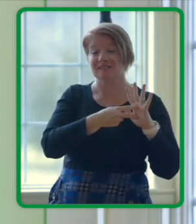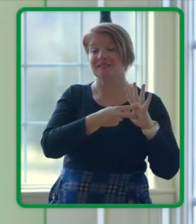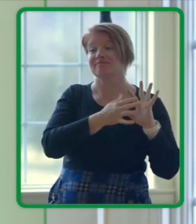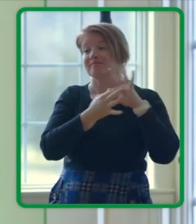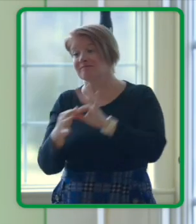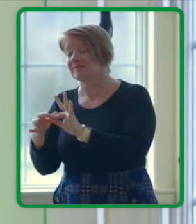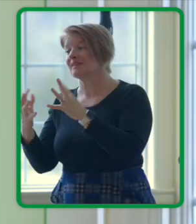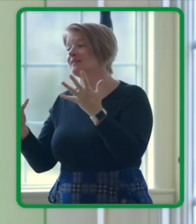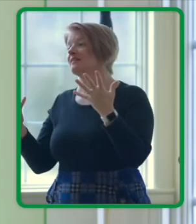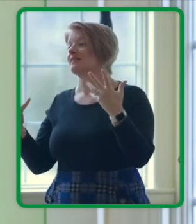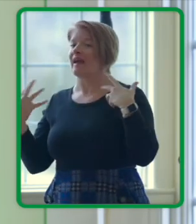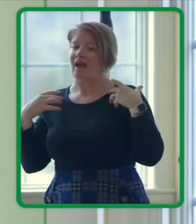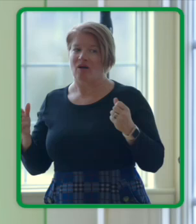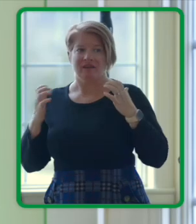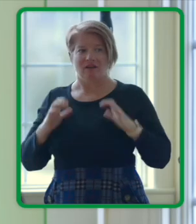healthy,